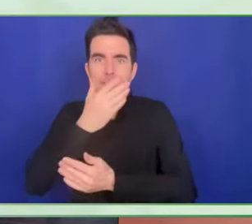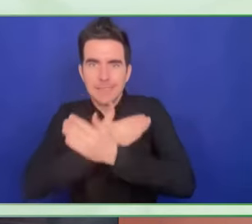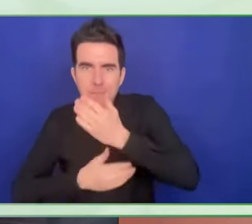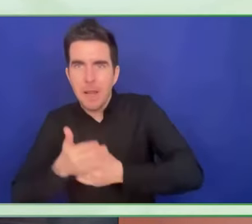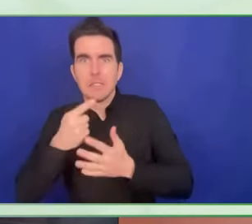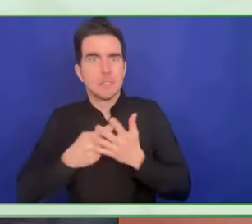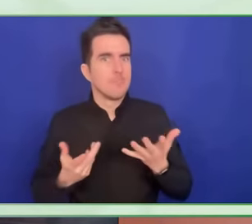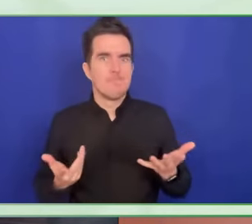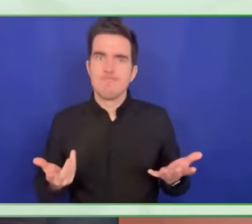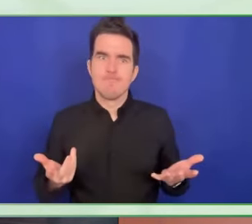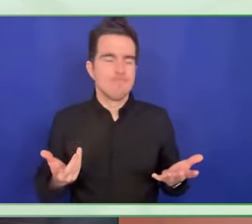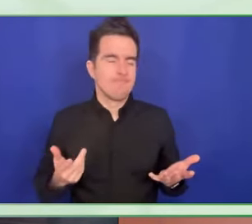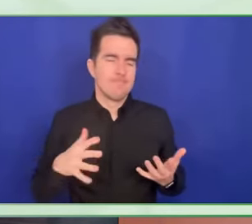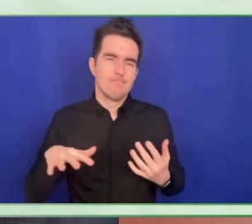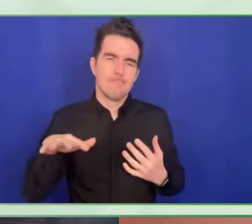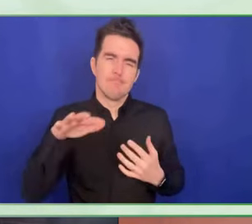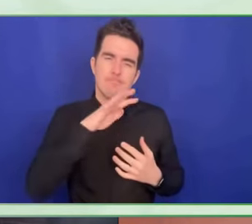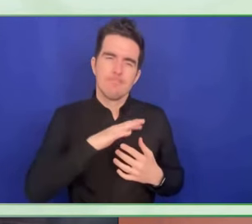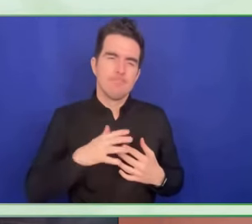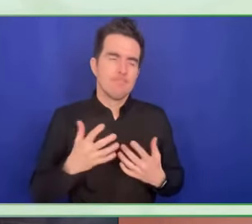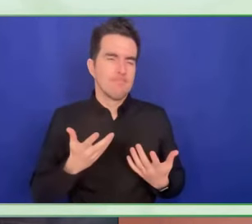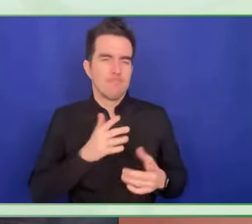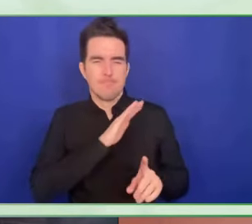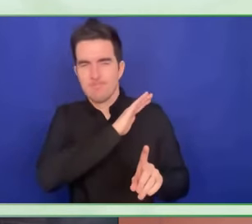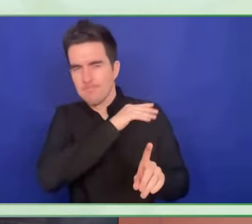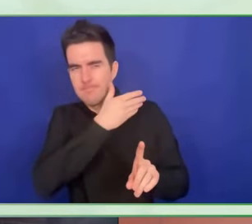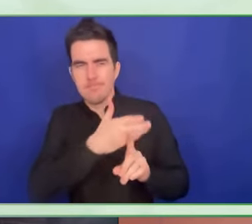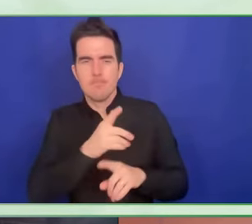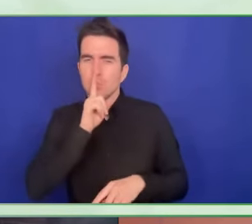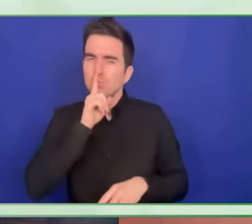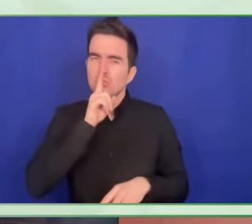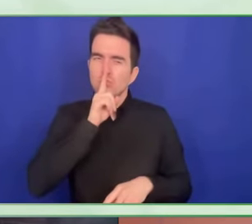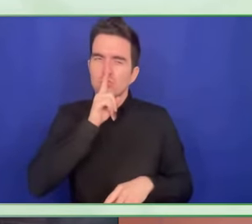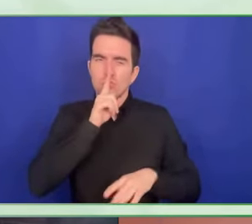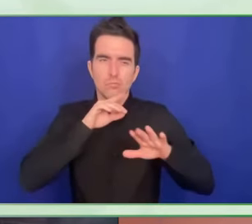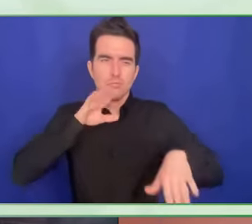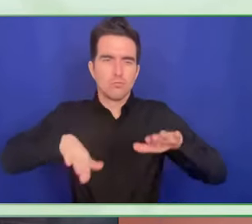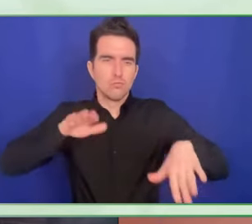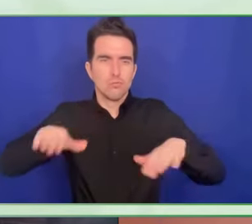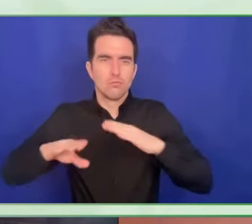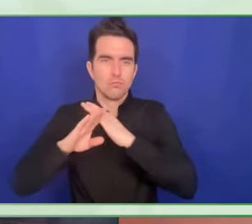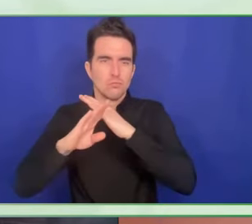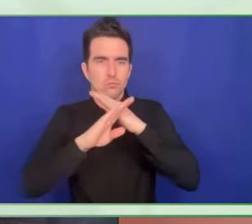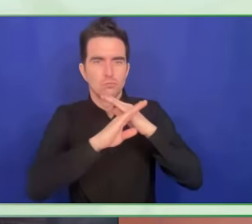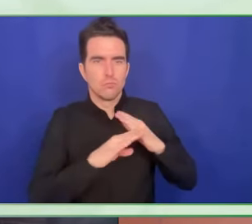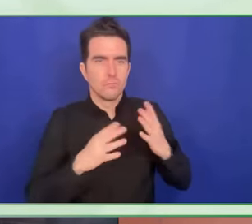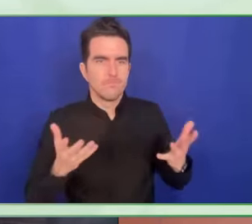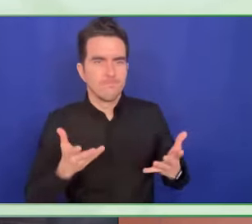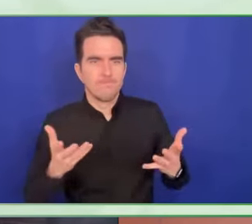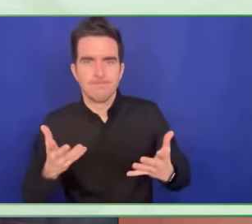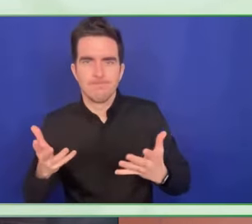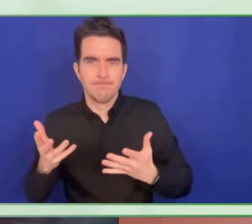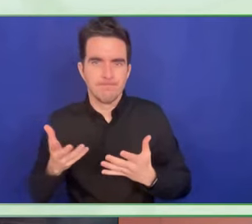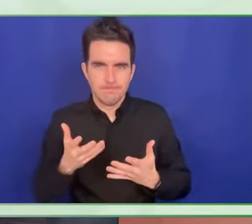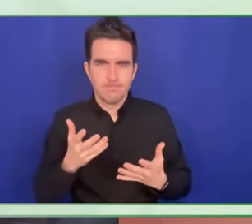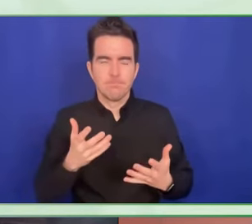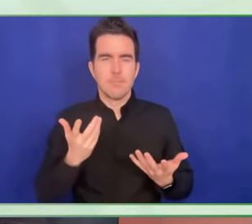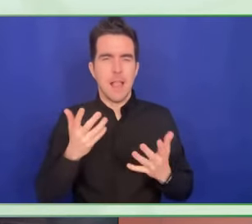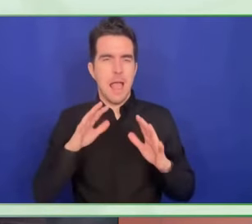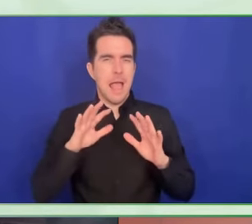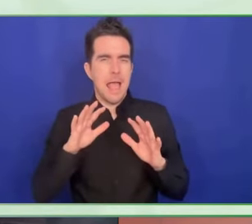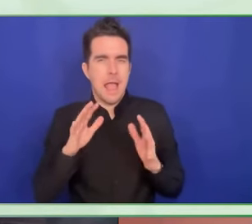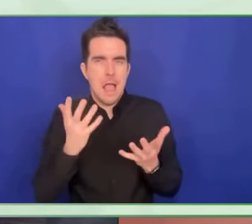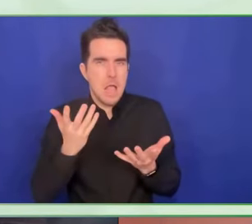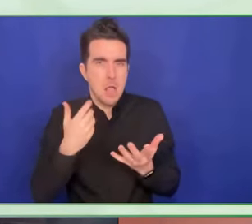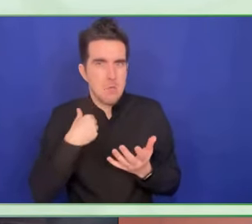feel us and make us feel integrated equal in society, even in this very much sensitive topic that it